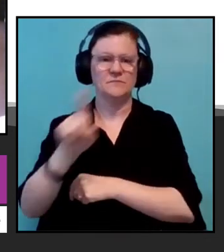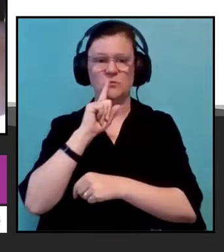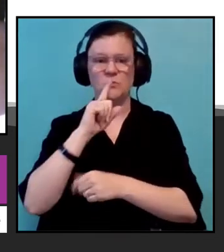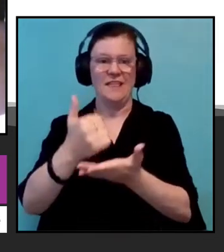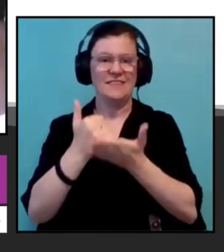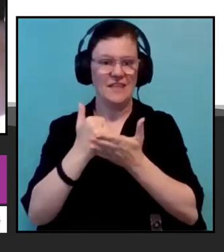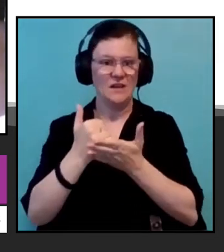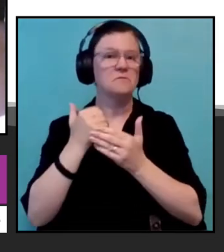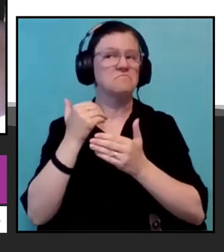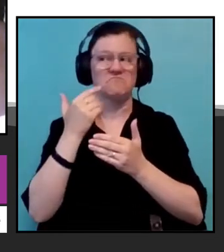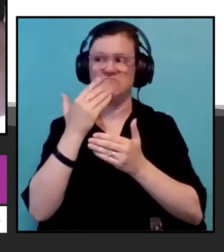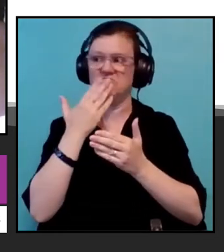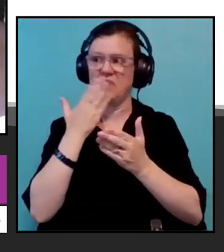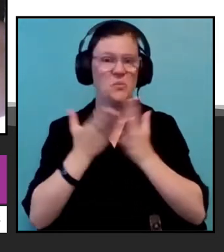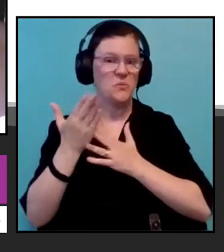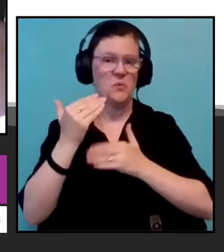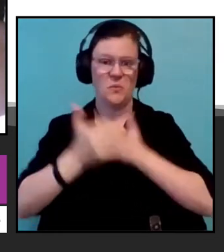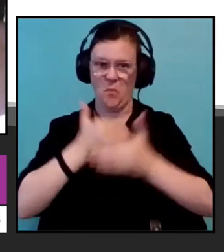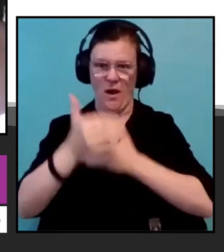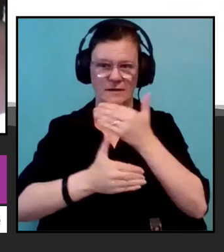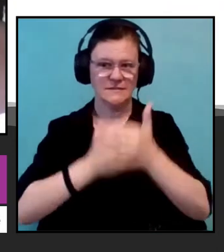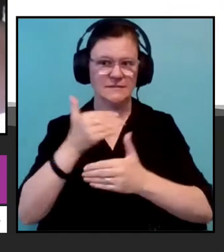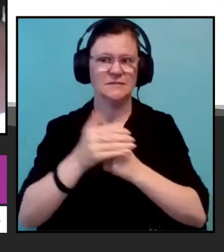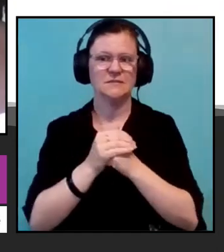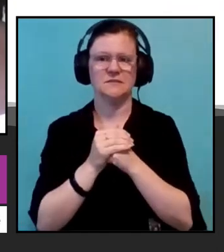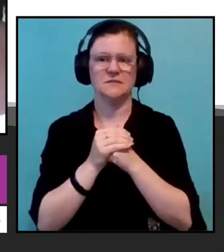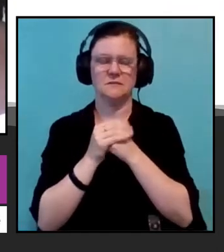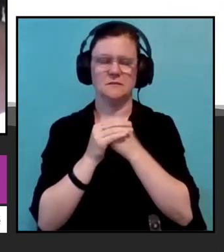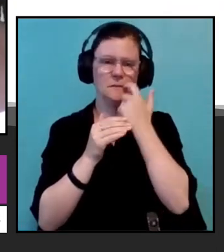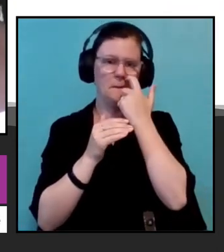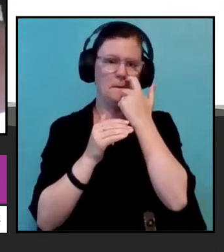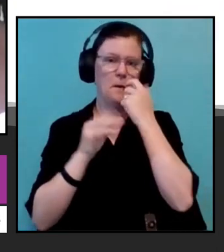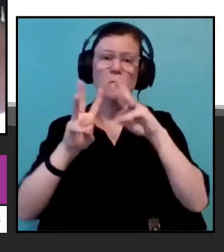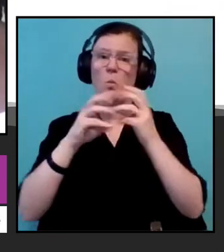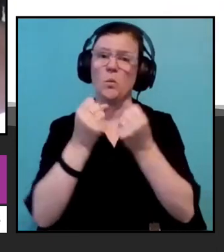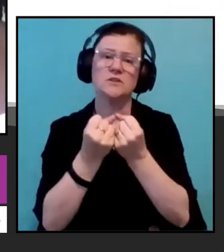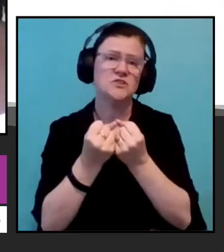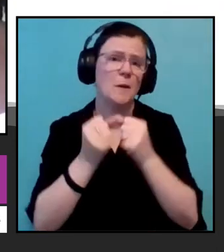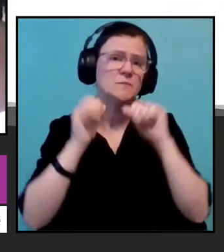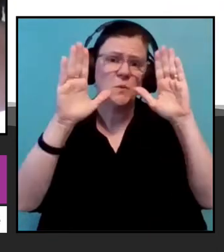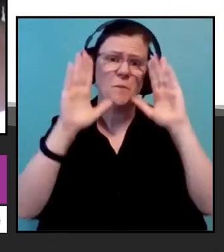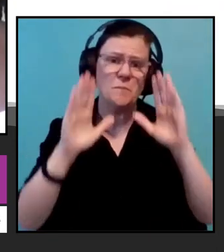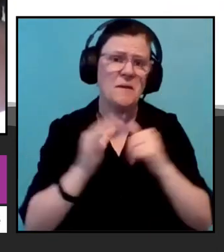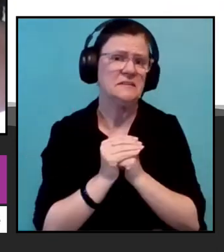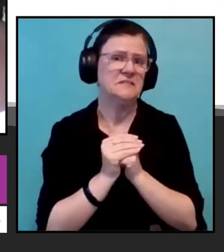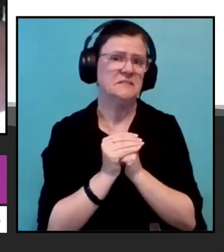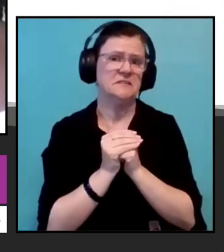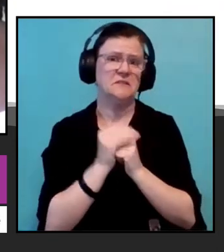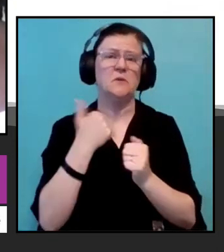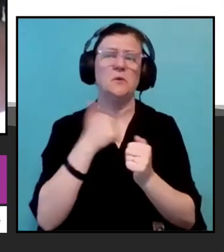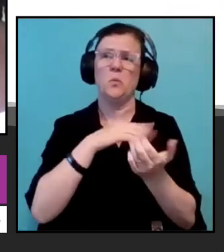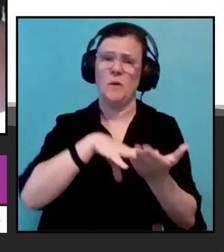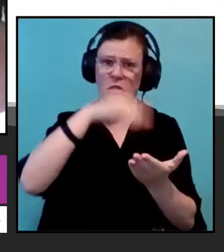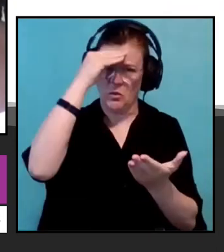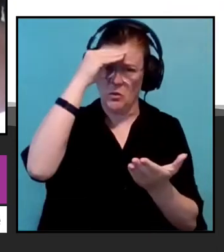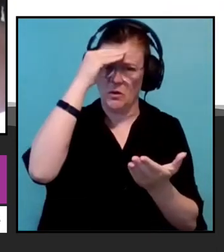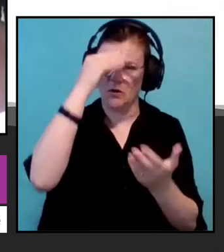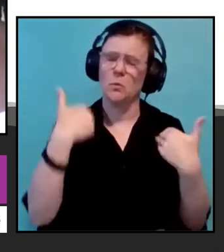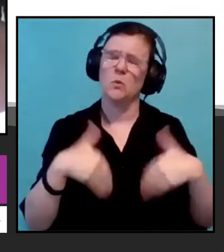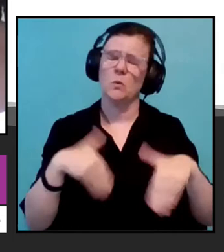this process. You know, the workshops were invaluable. They were amazing, and we learned a lot. For me